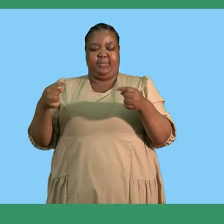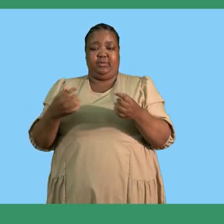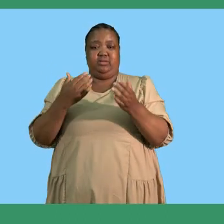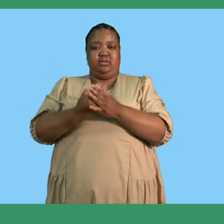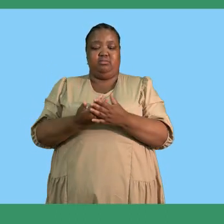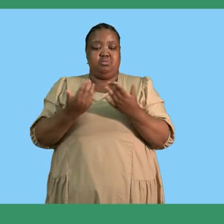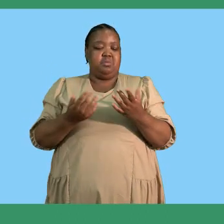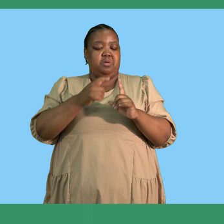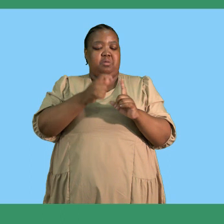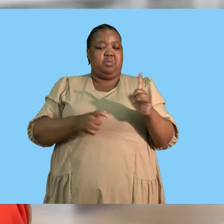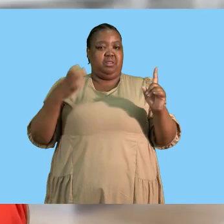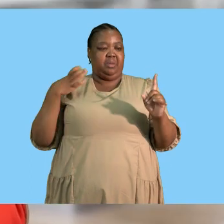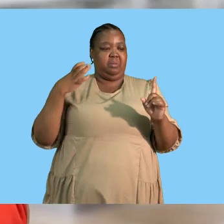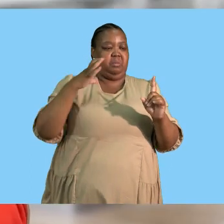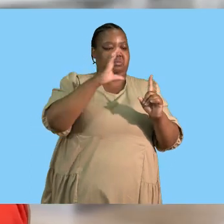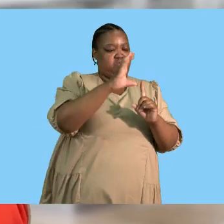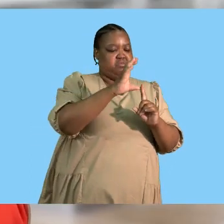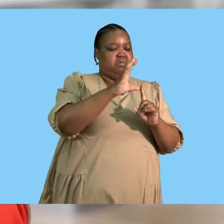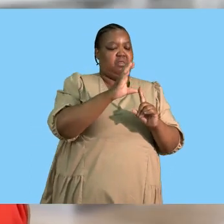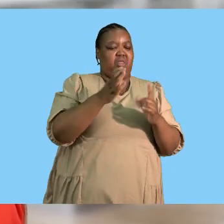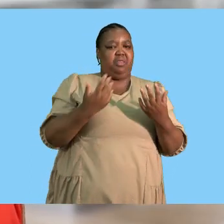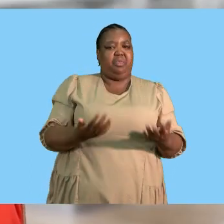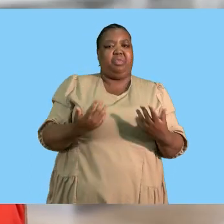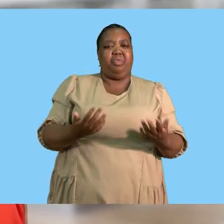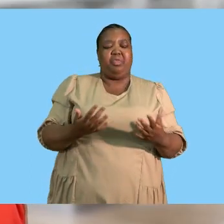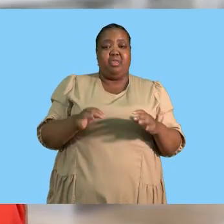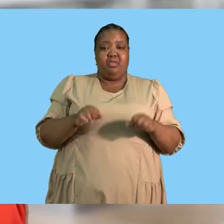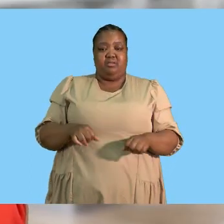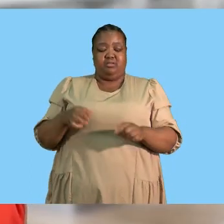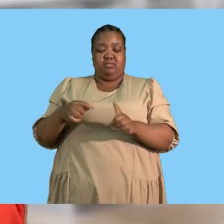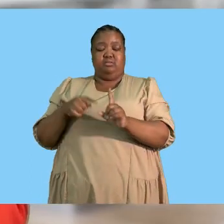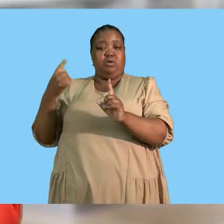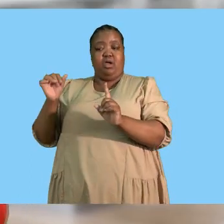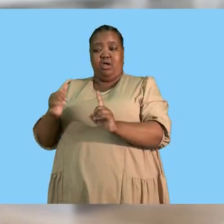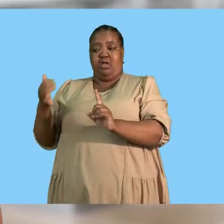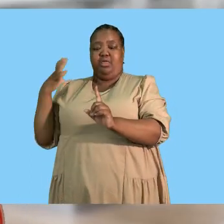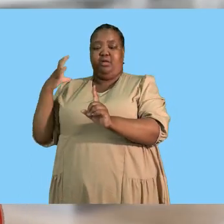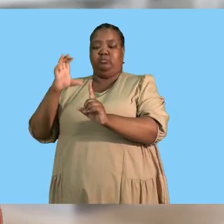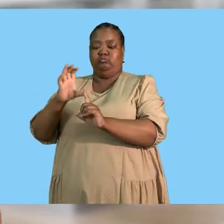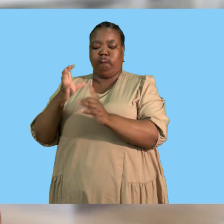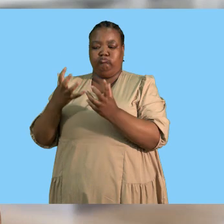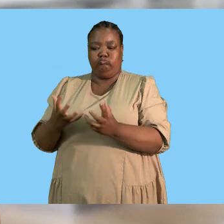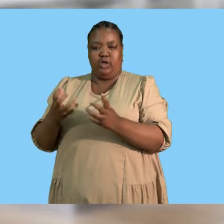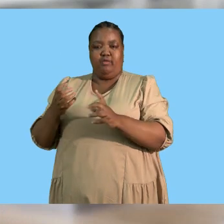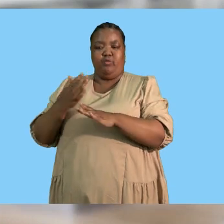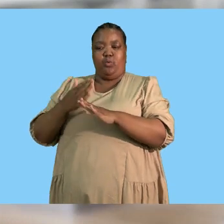is not too demanding, whereas others are given a lot of work to do in a short period of time.